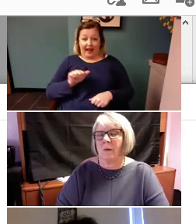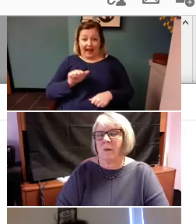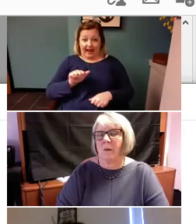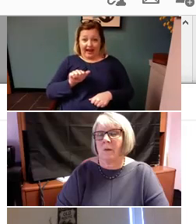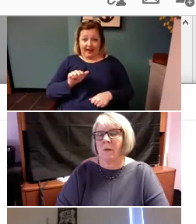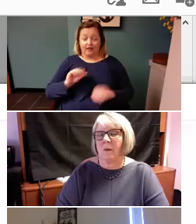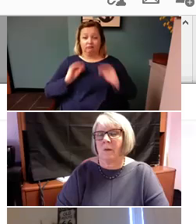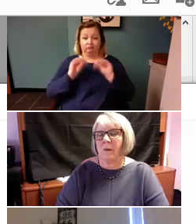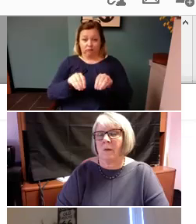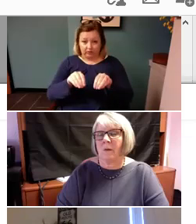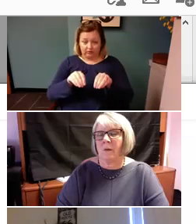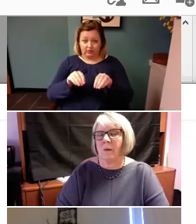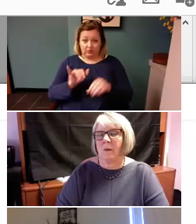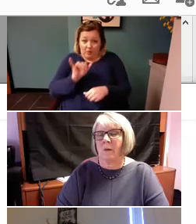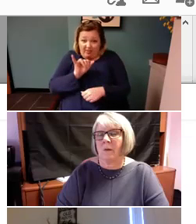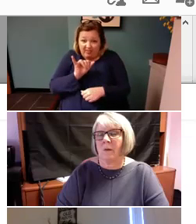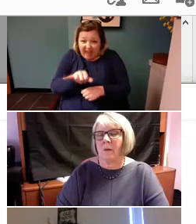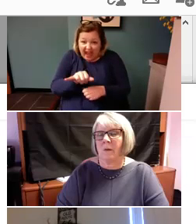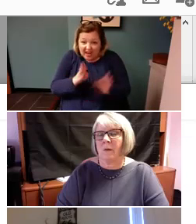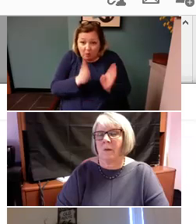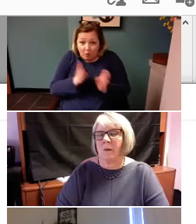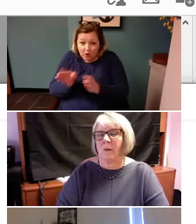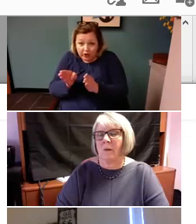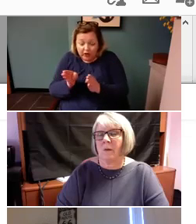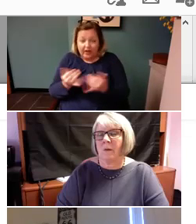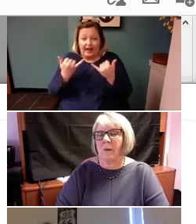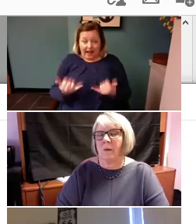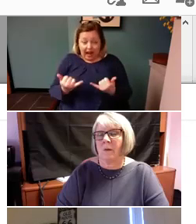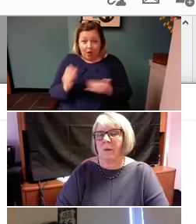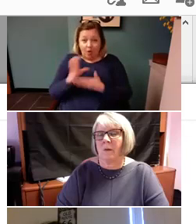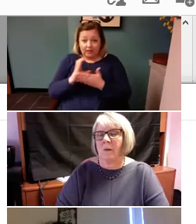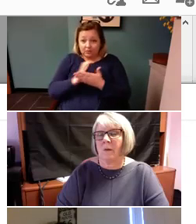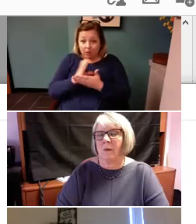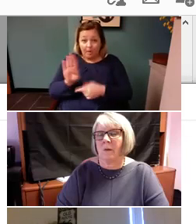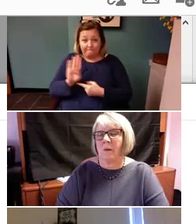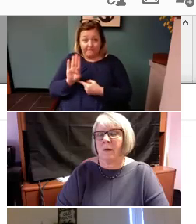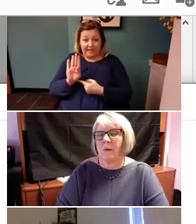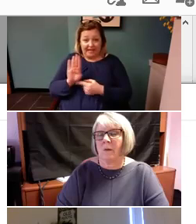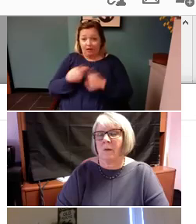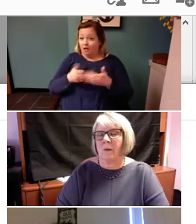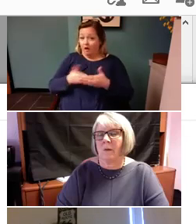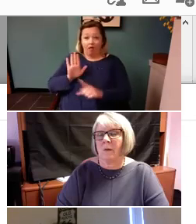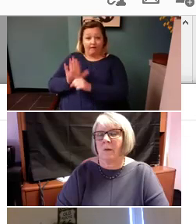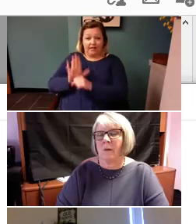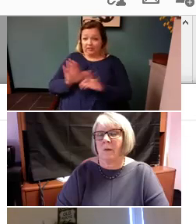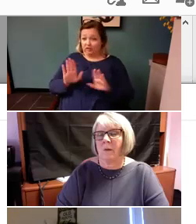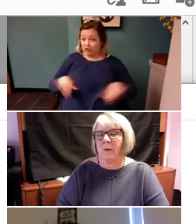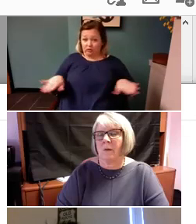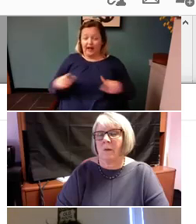particular order, we would now explore all the children of B and then follow on to A because we are doing